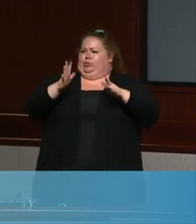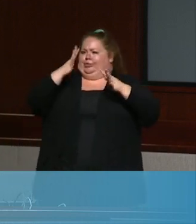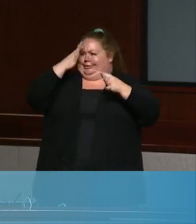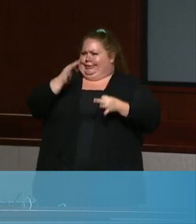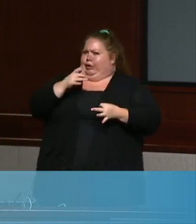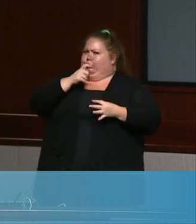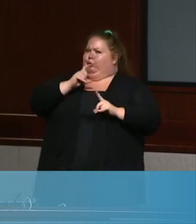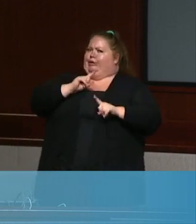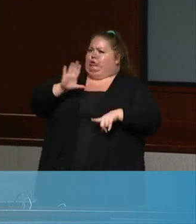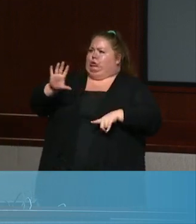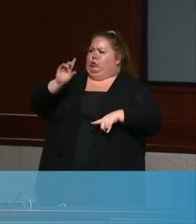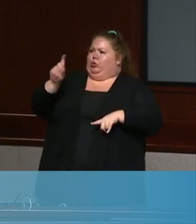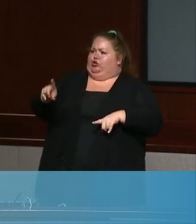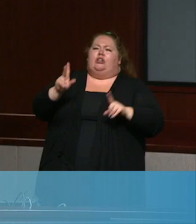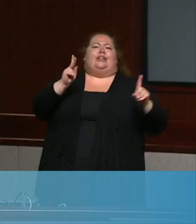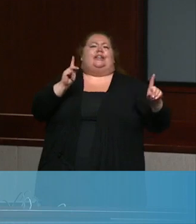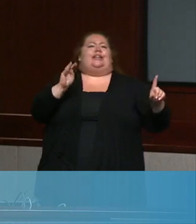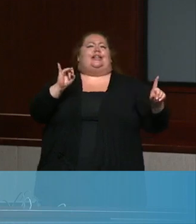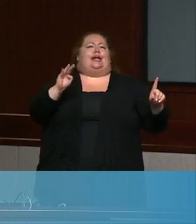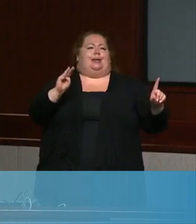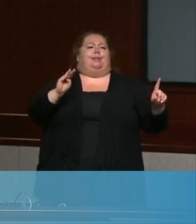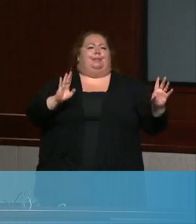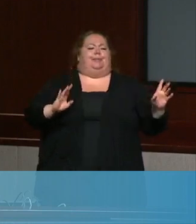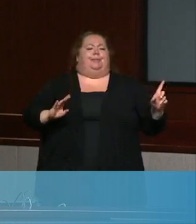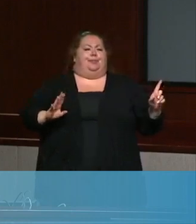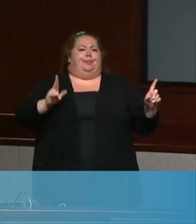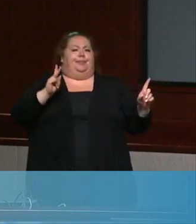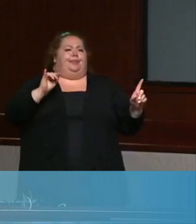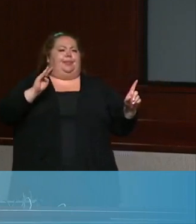one. It's going to be Kim. Give us 1 second.